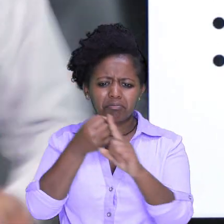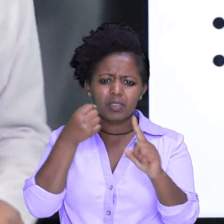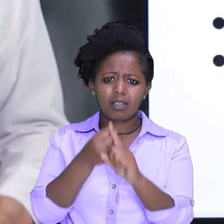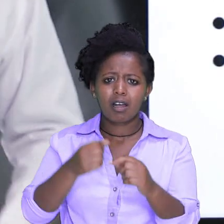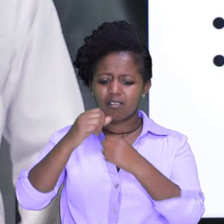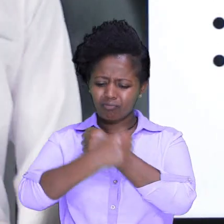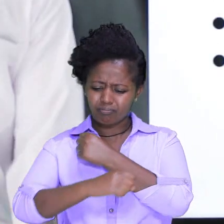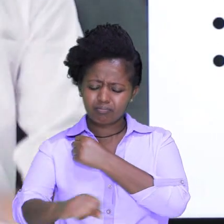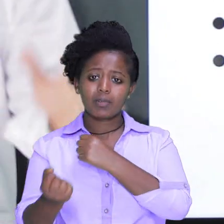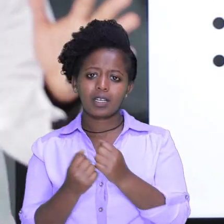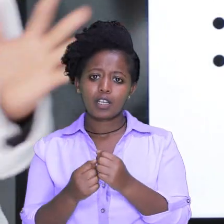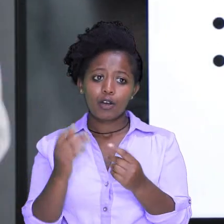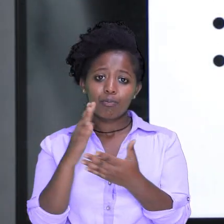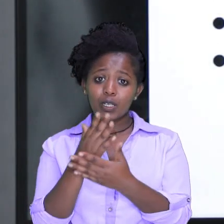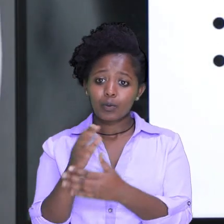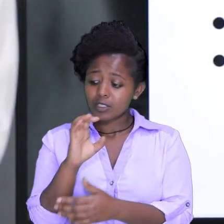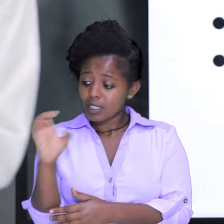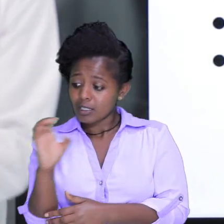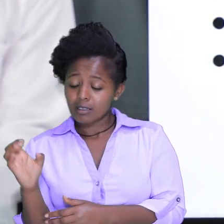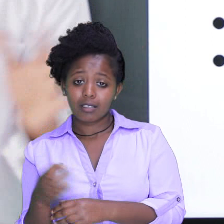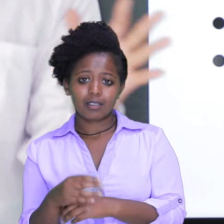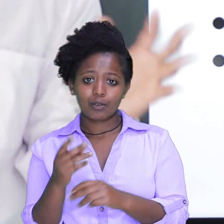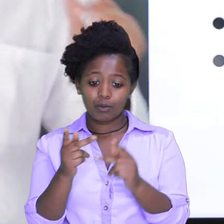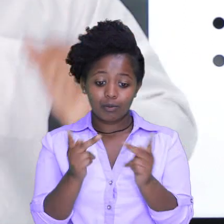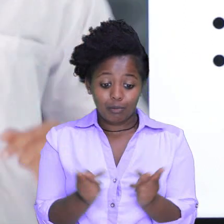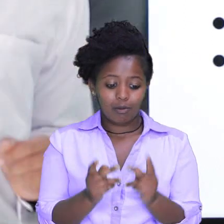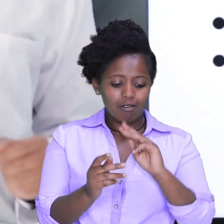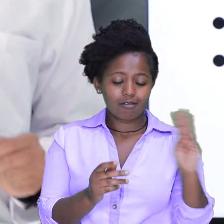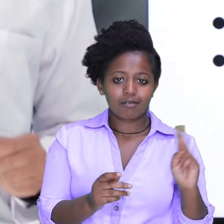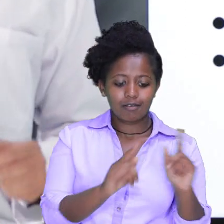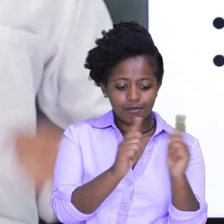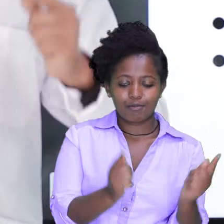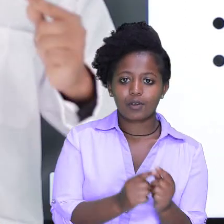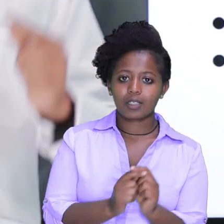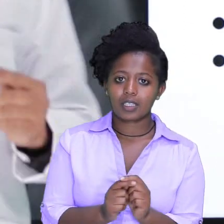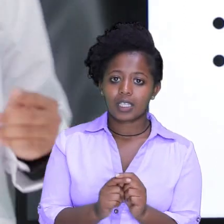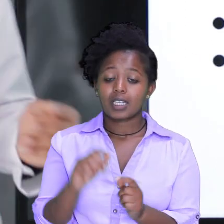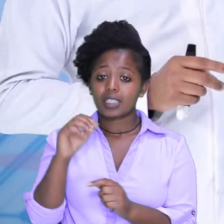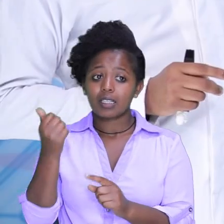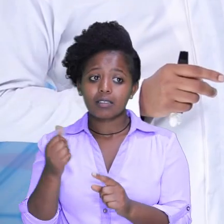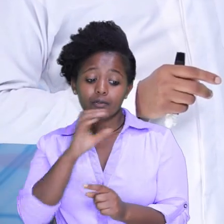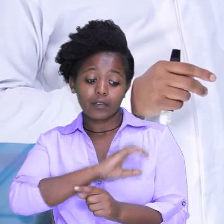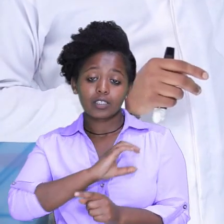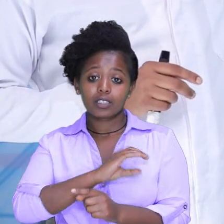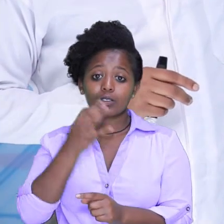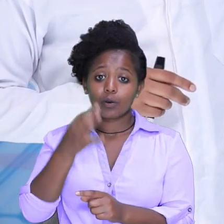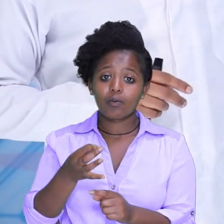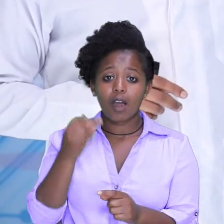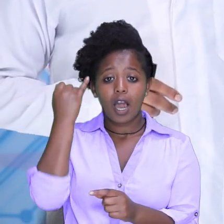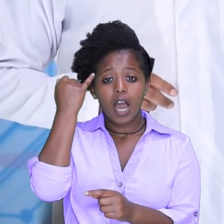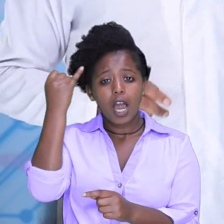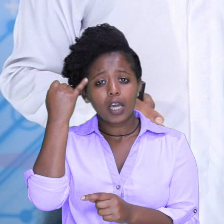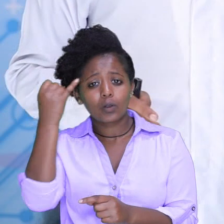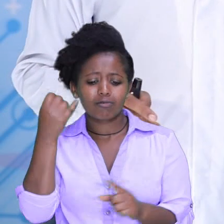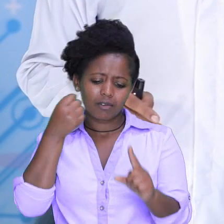propaganda between the Eastern Bloc and the Western Bloc. The other main features,